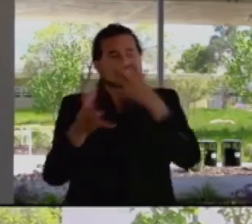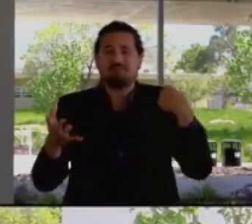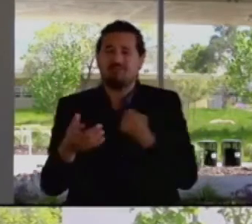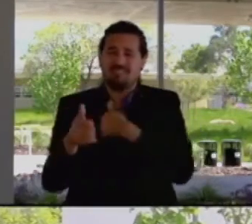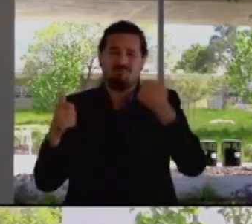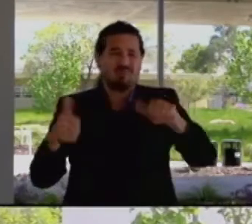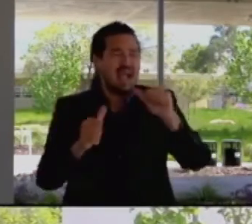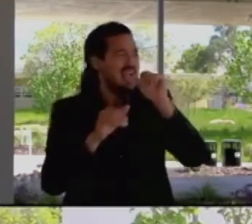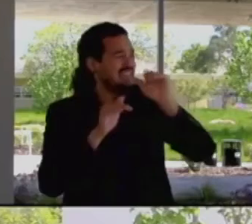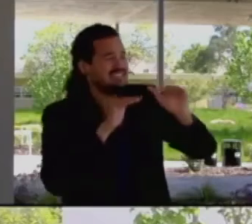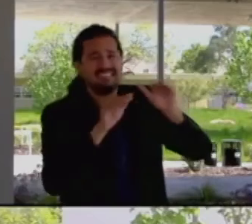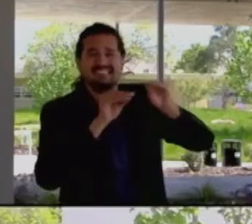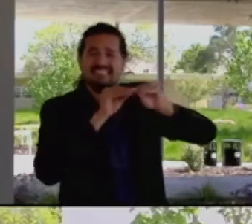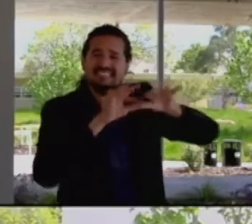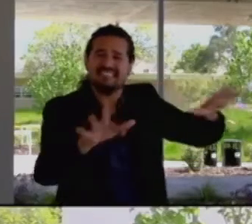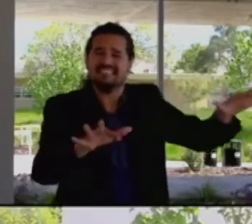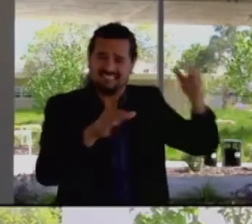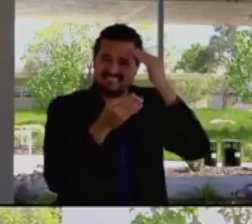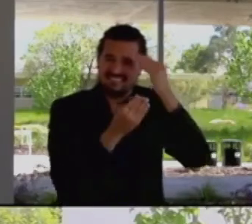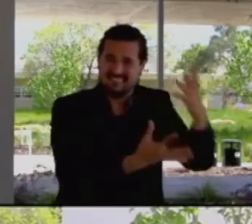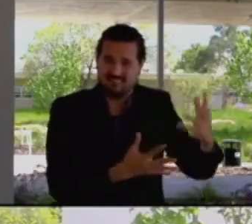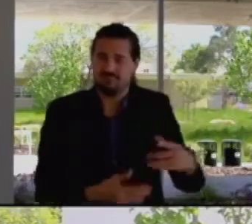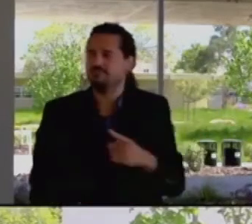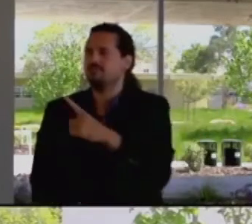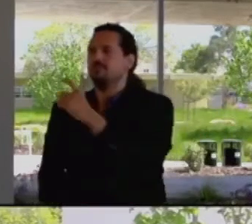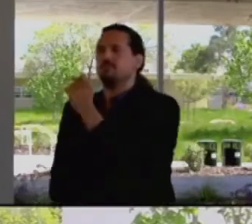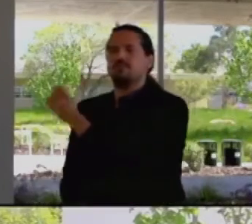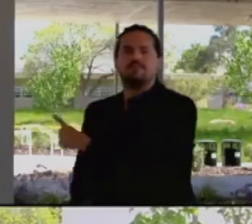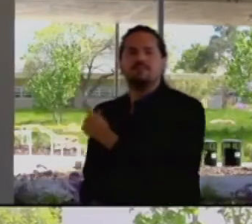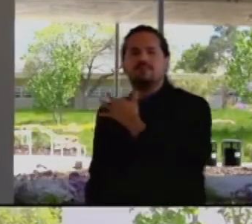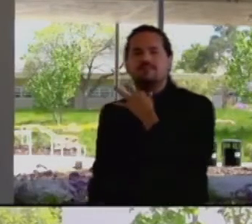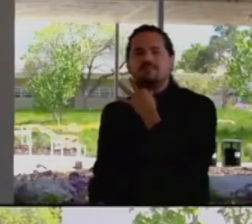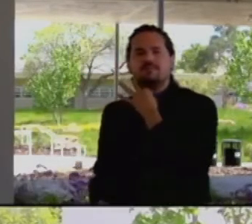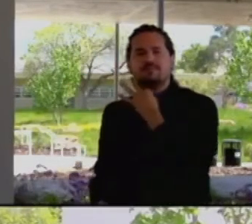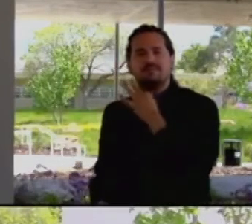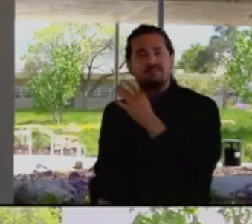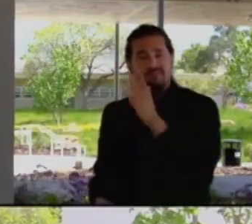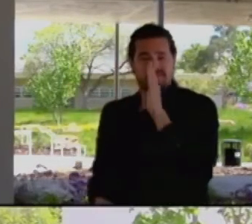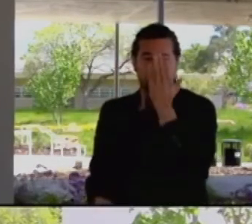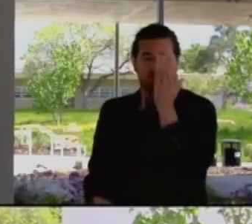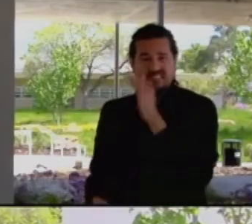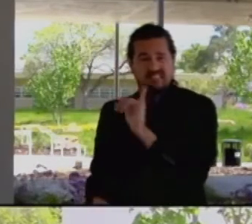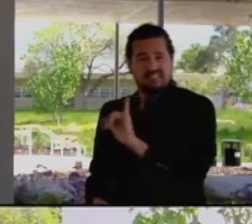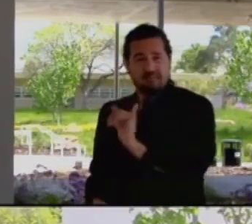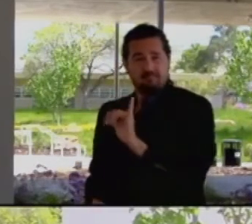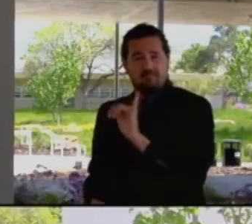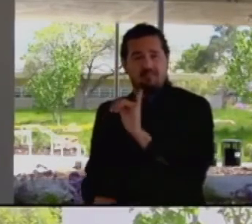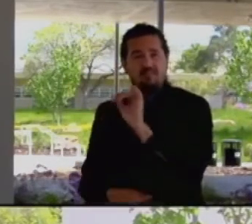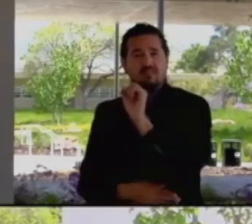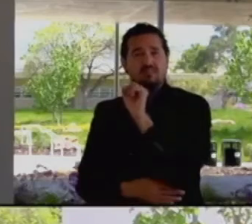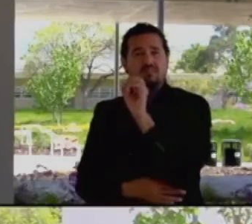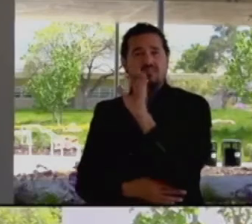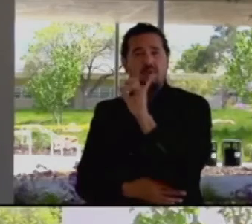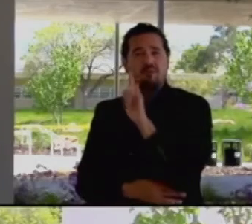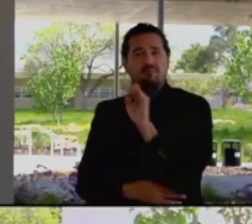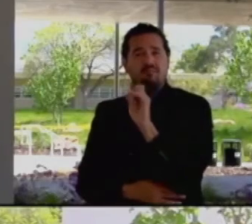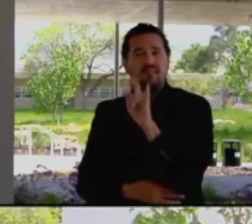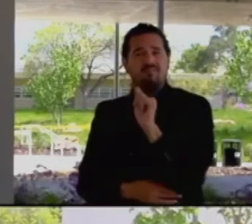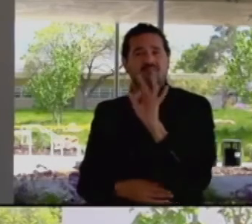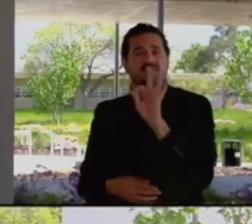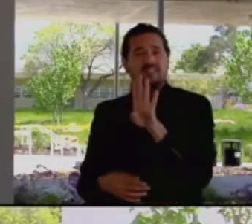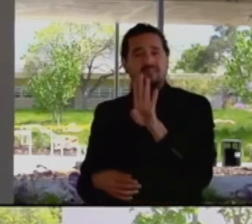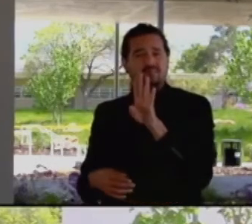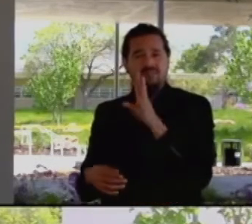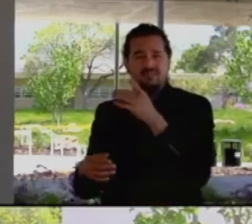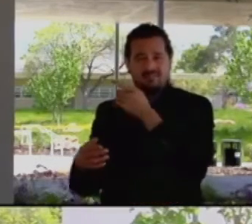a similar social media message that's contrasting with your message that's out in the Spanish-speaking